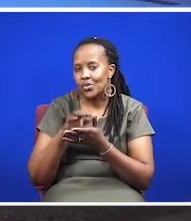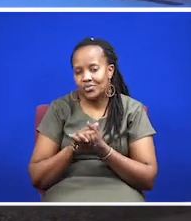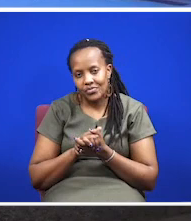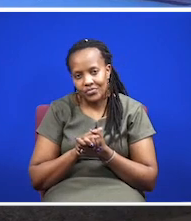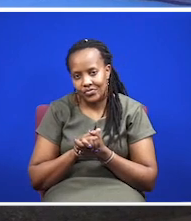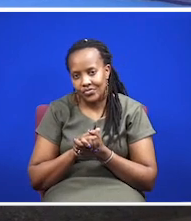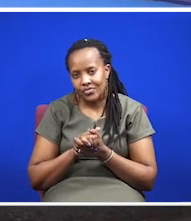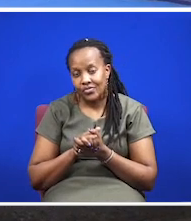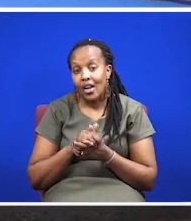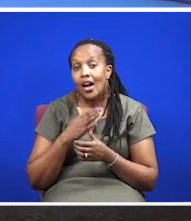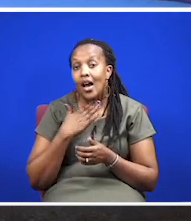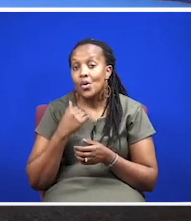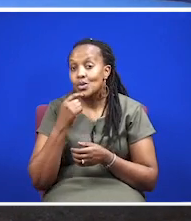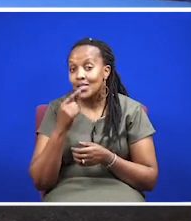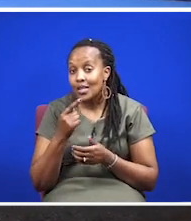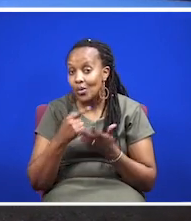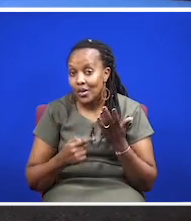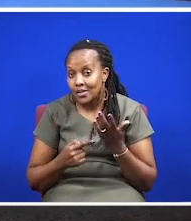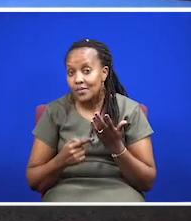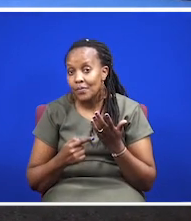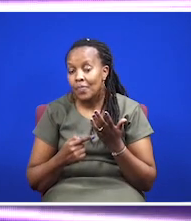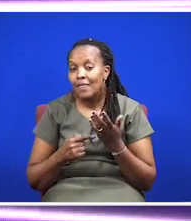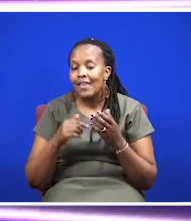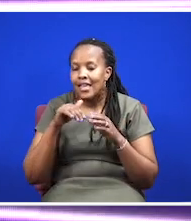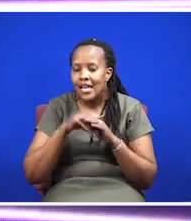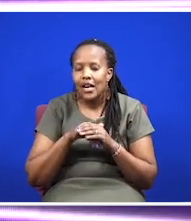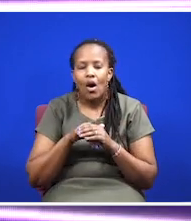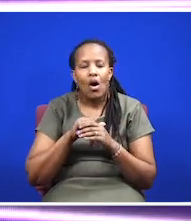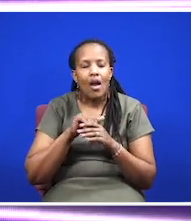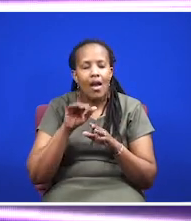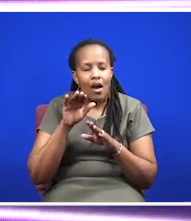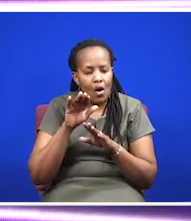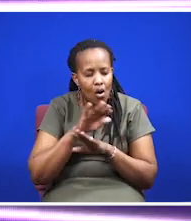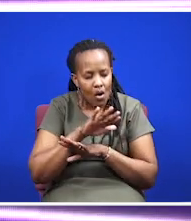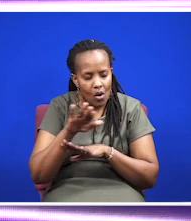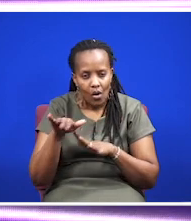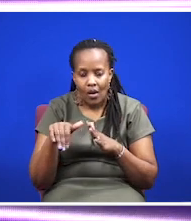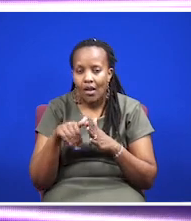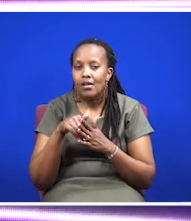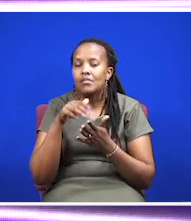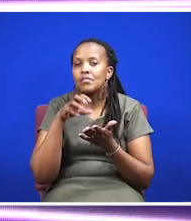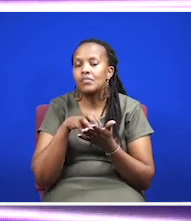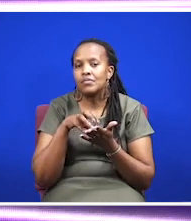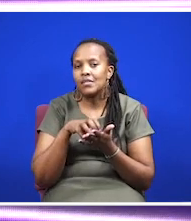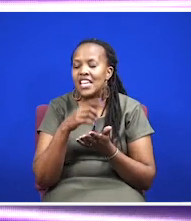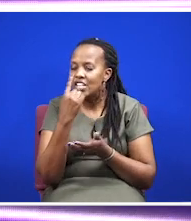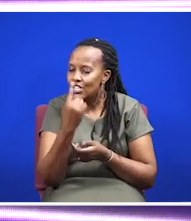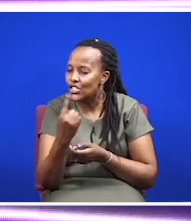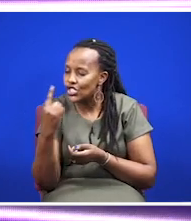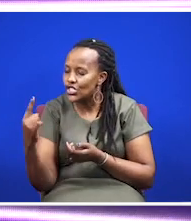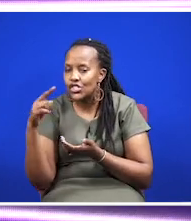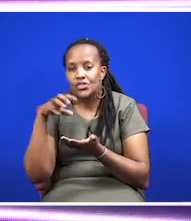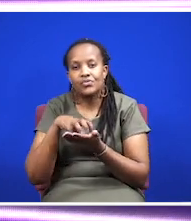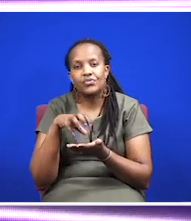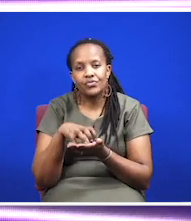underline here that it says in every circumstance, not necessarily for every circumstance. We don't give thanks